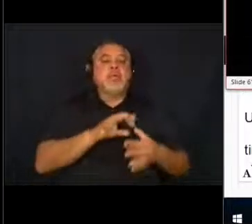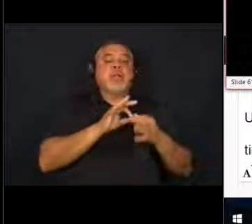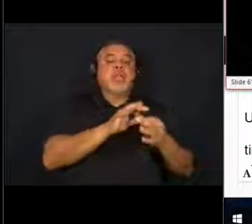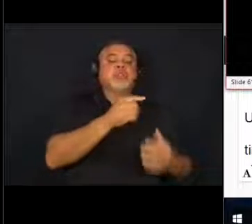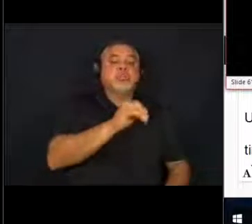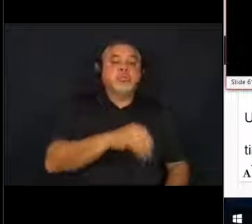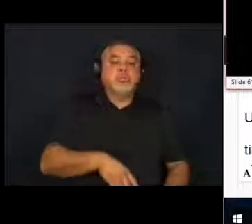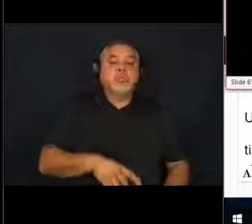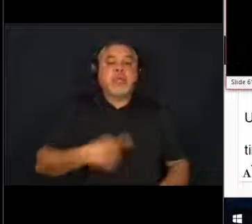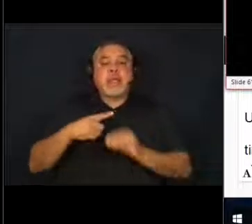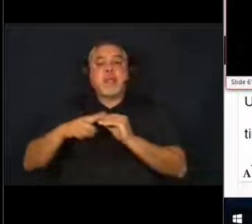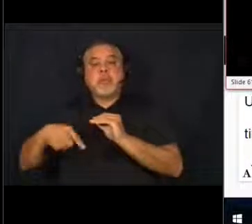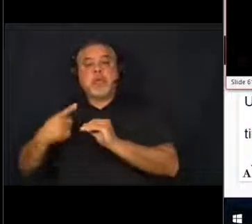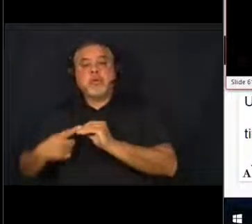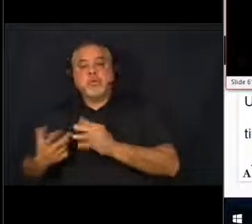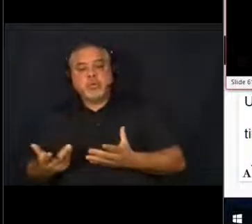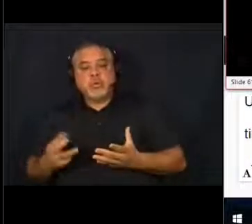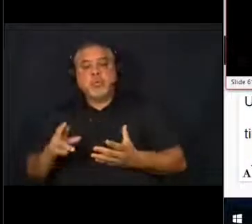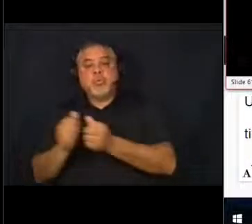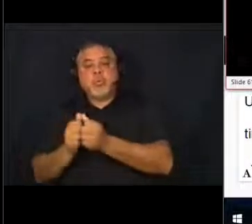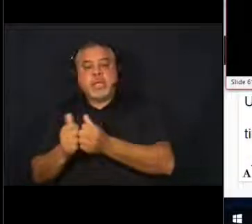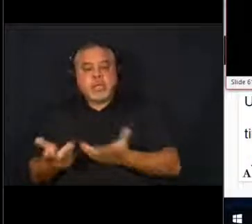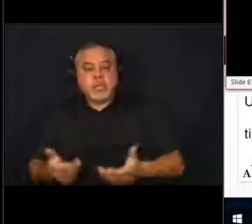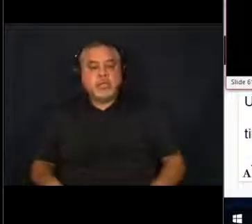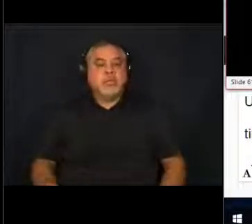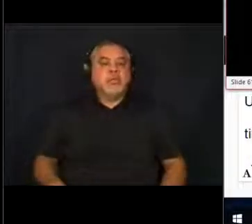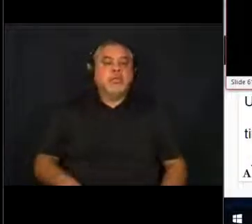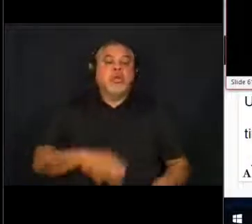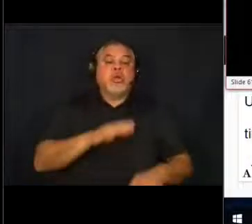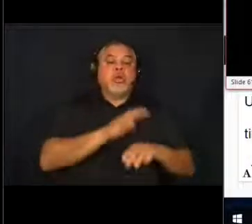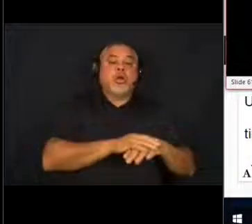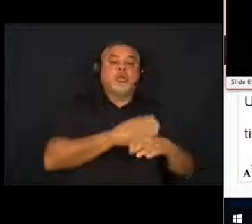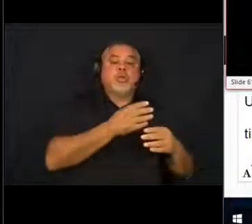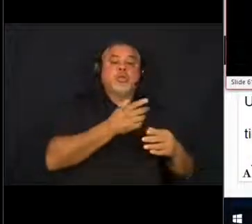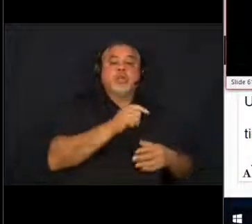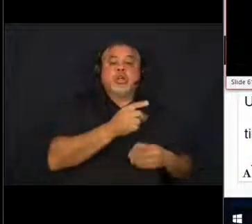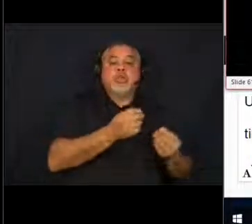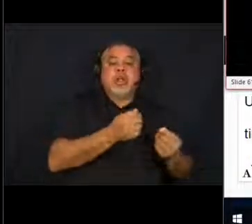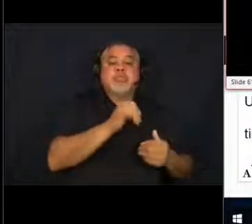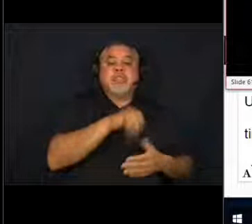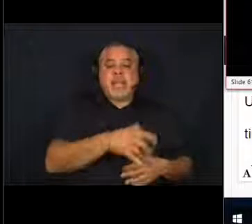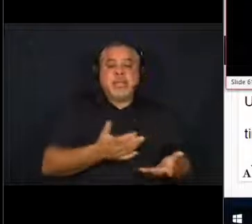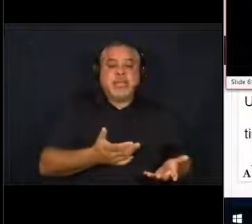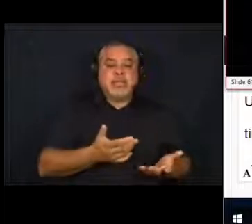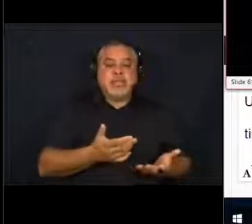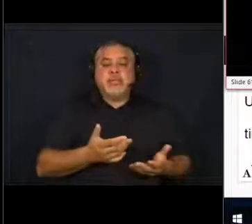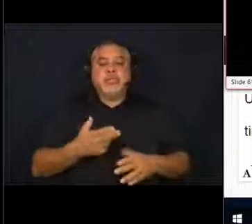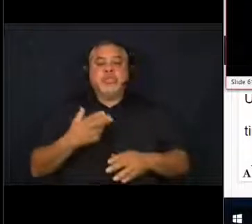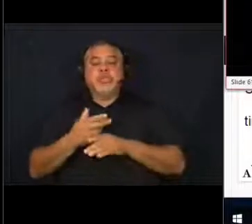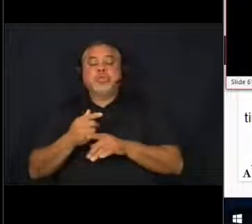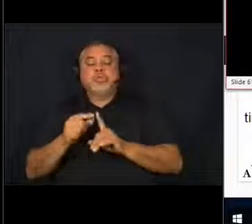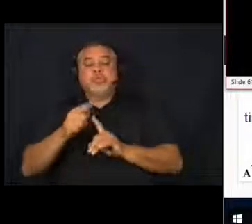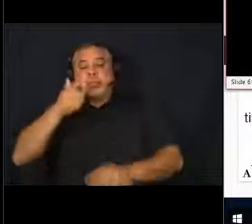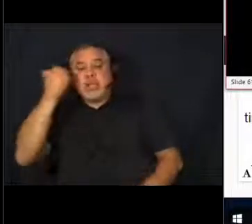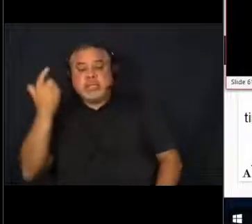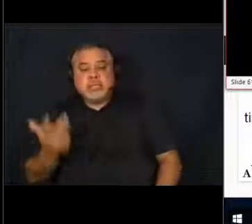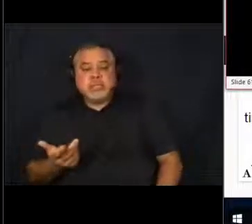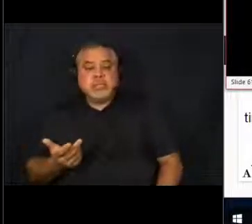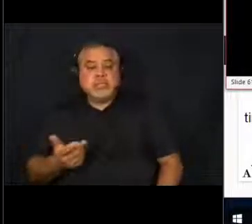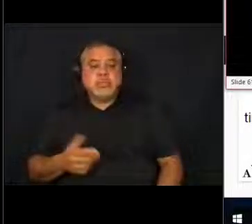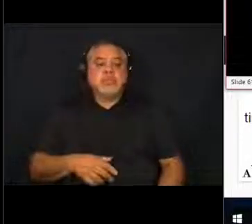how about or with? Or on the grounds that? How about just use the word because? Or